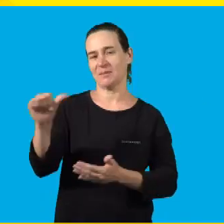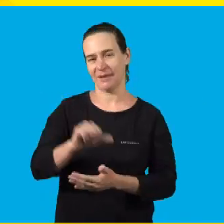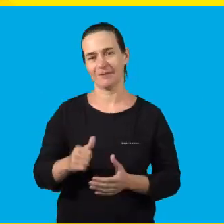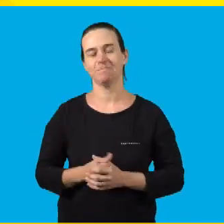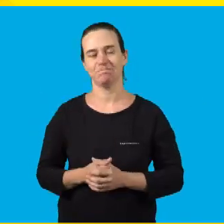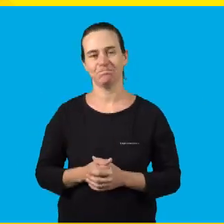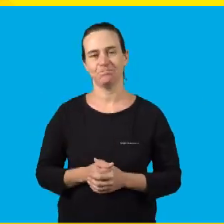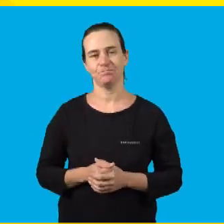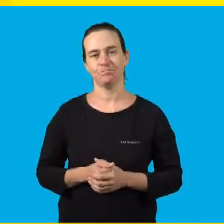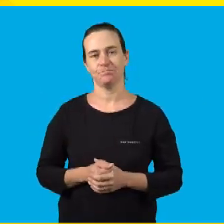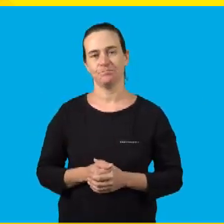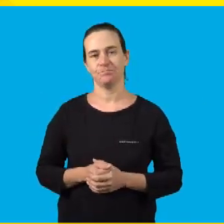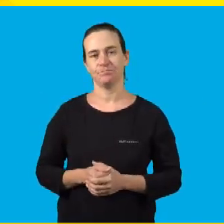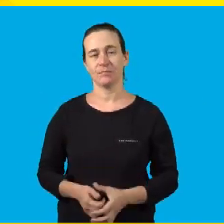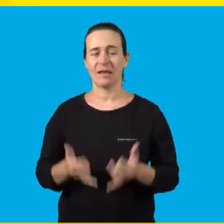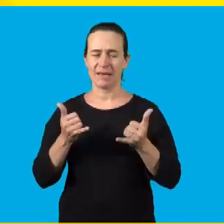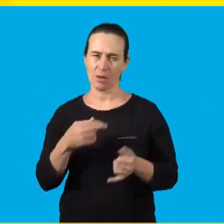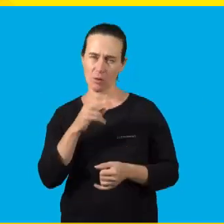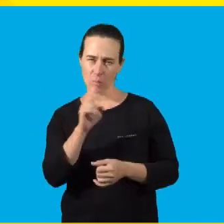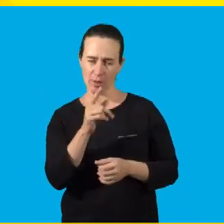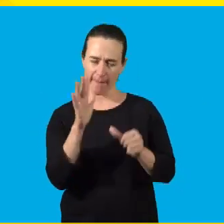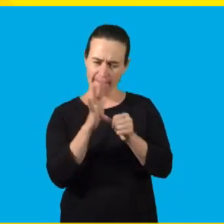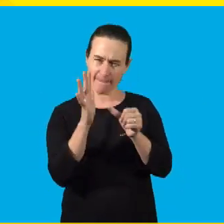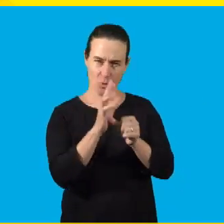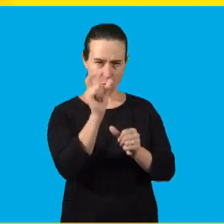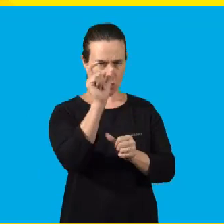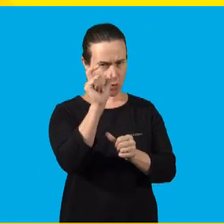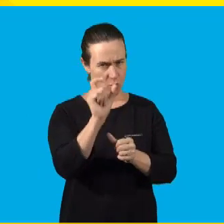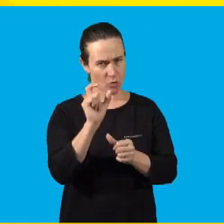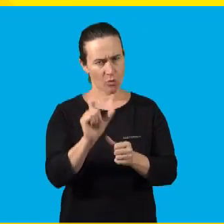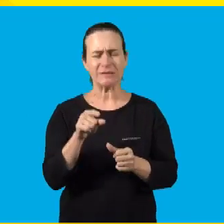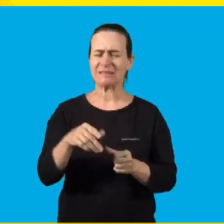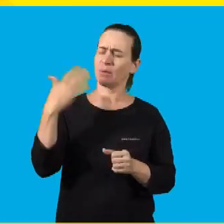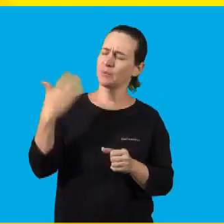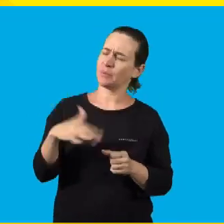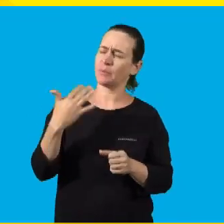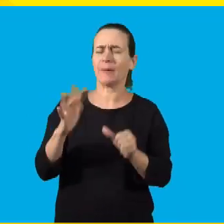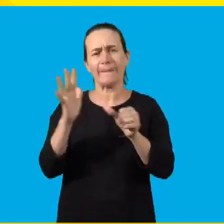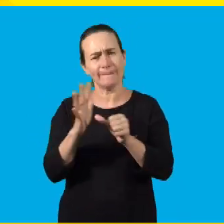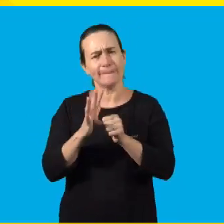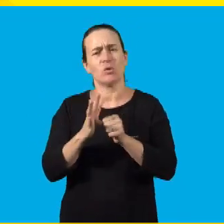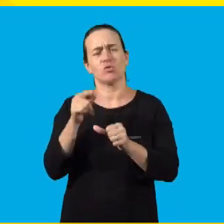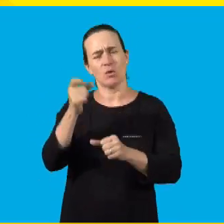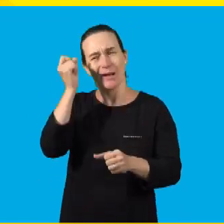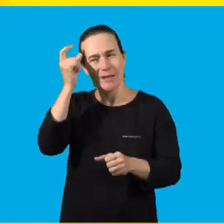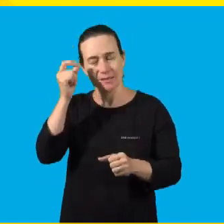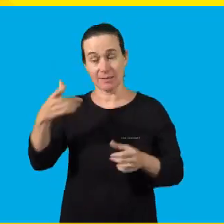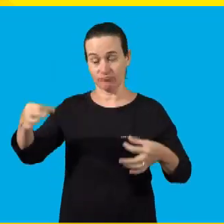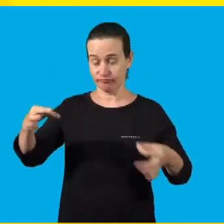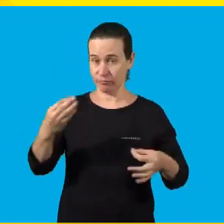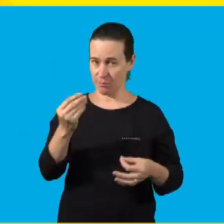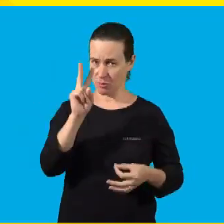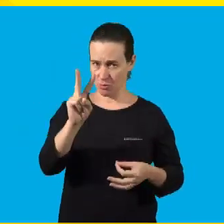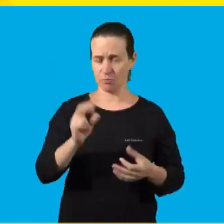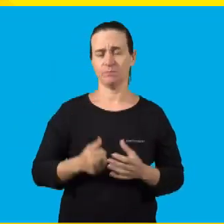Welcome back. Now, let's look at some key words and terminologies that are crucial to your understanding of Paper